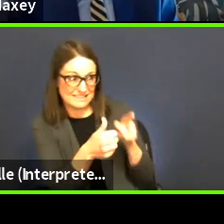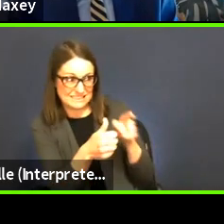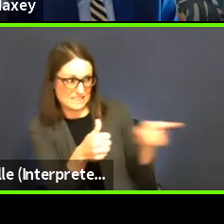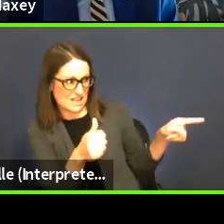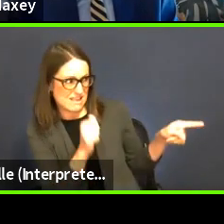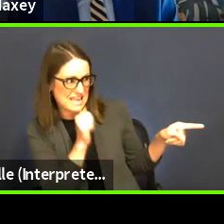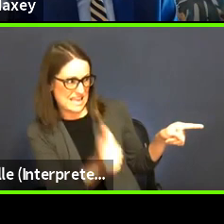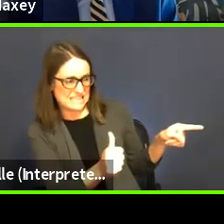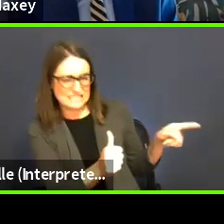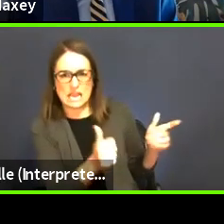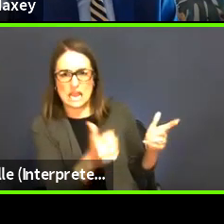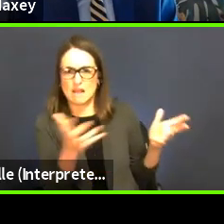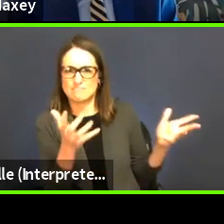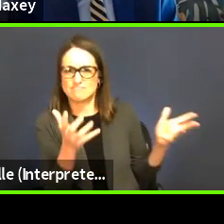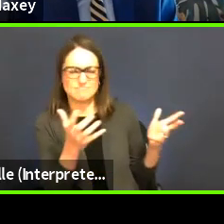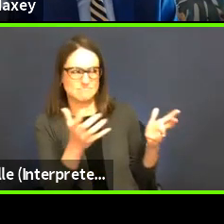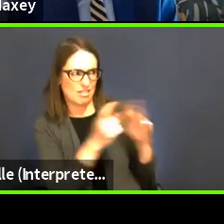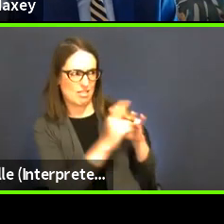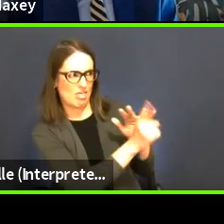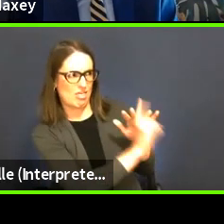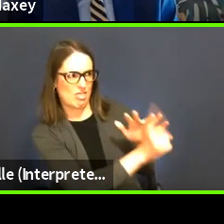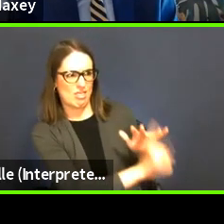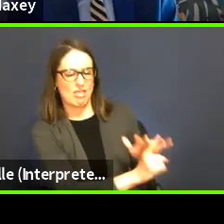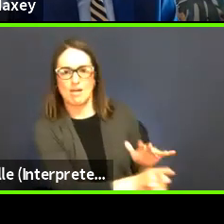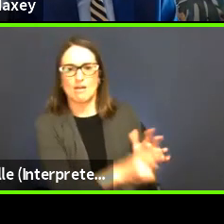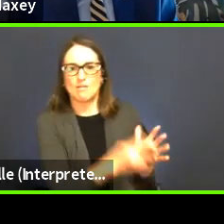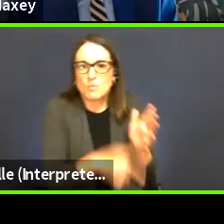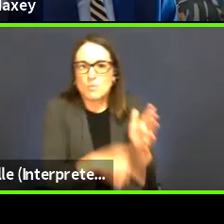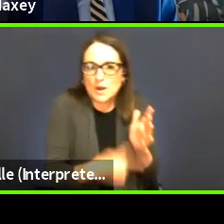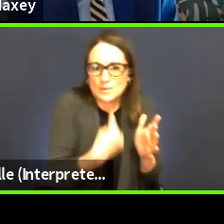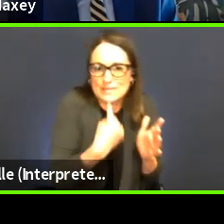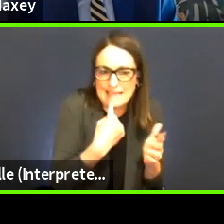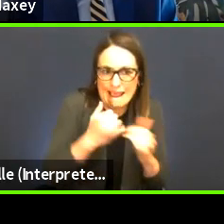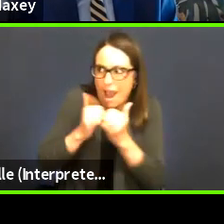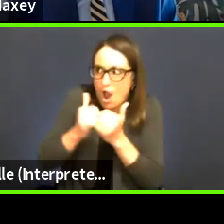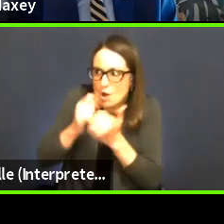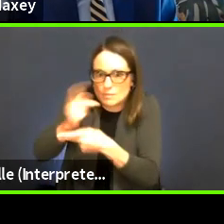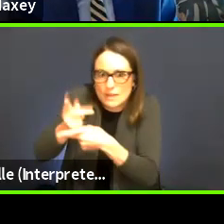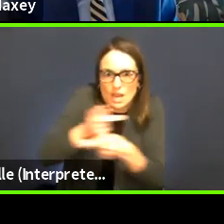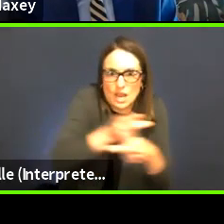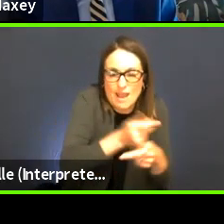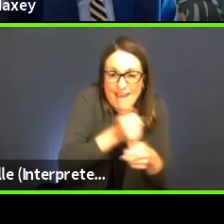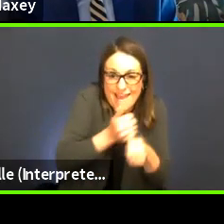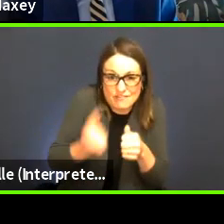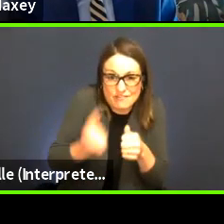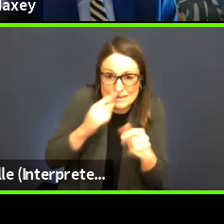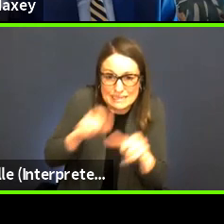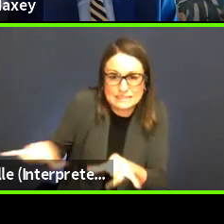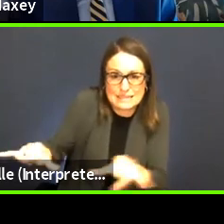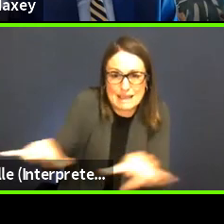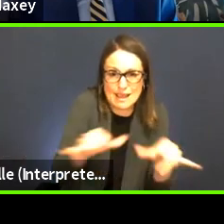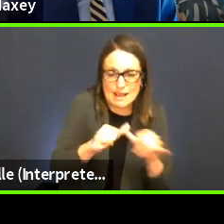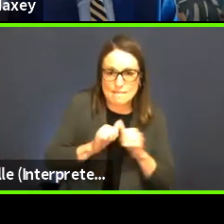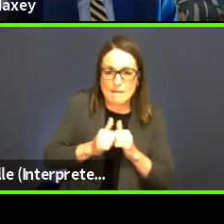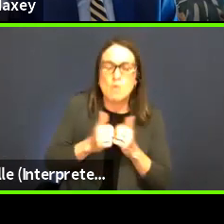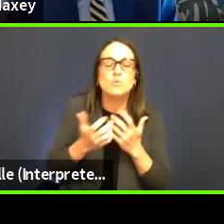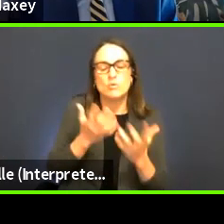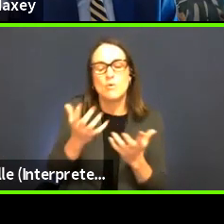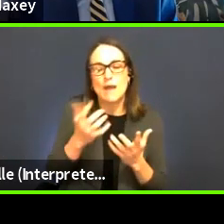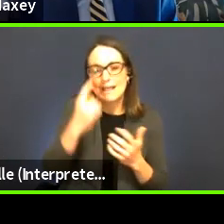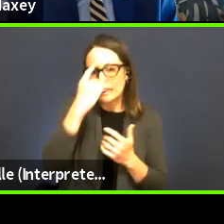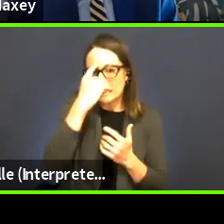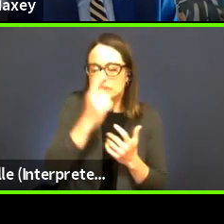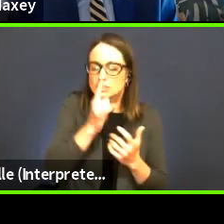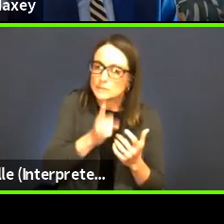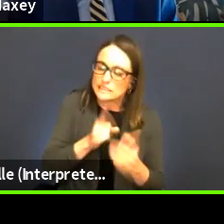You know, what things do they say to them? How do they treat everybody the same way? So I just think it's